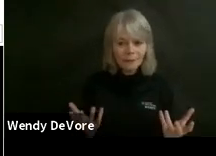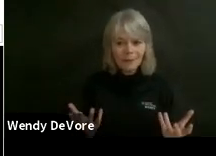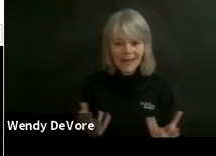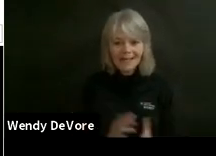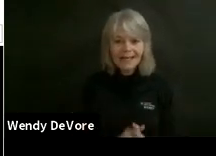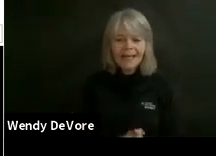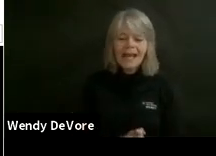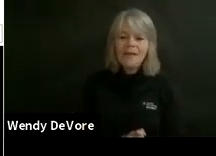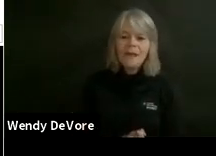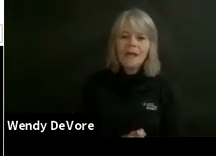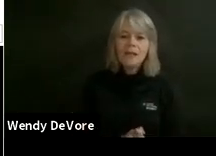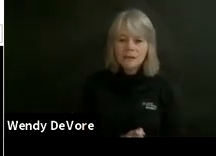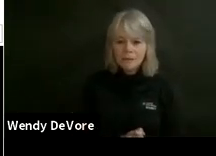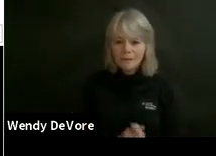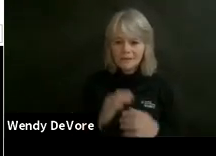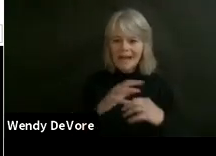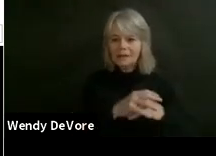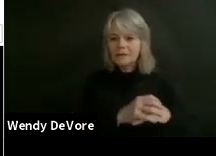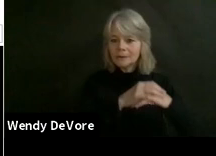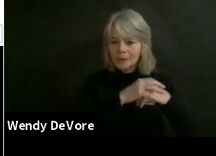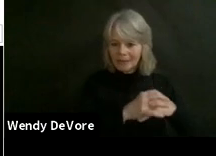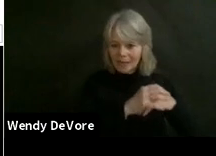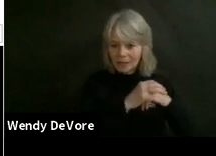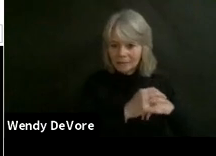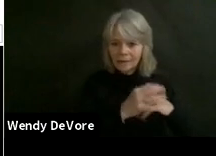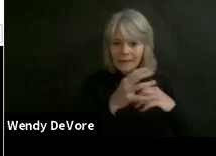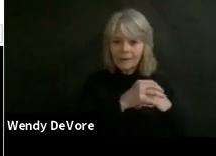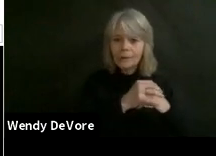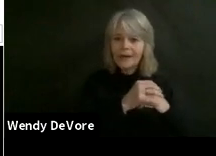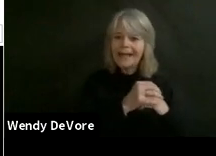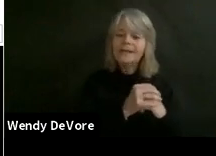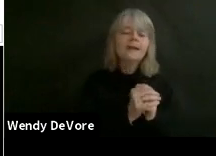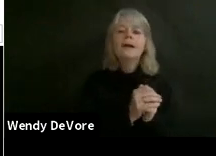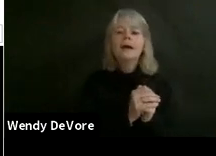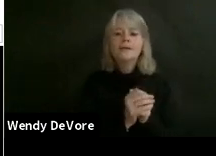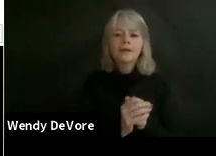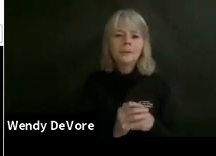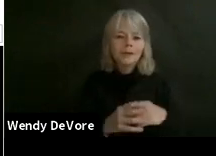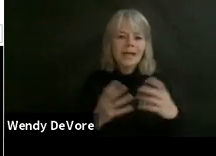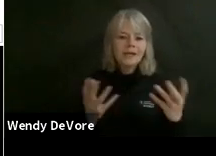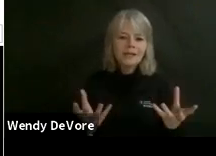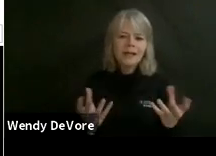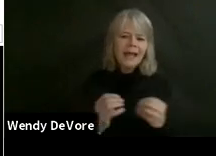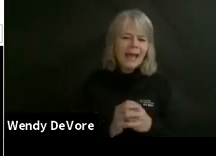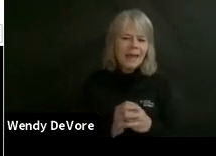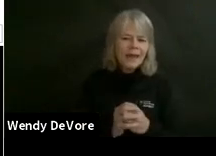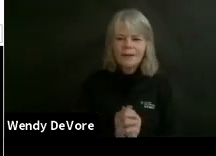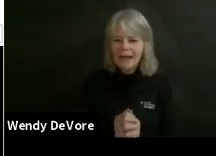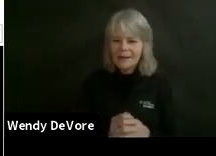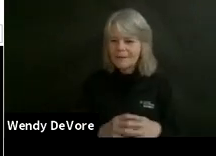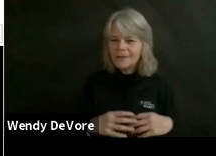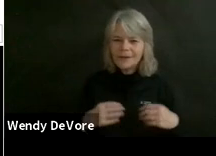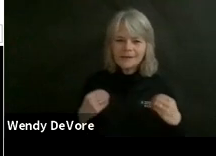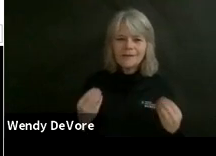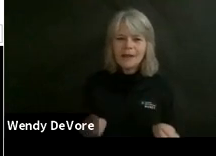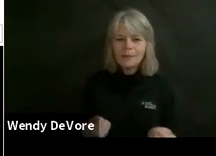both deaf blind and they use tactile communication. So hand over hand for communication. And they are